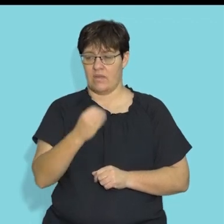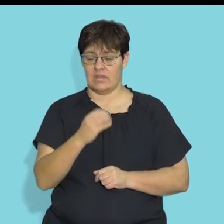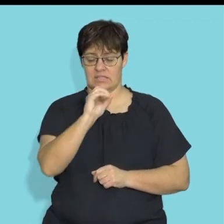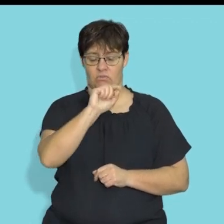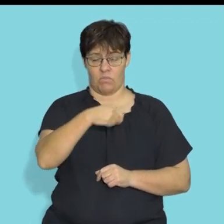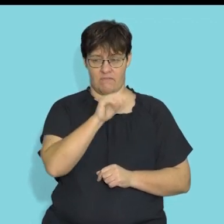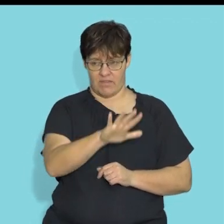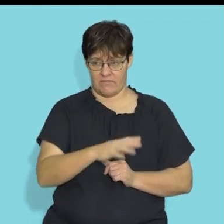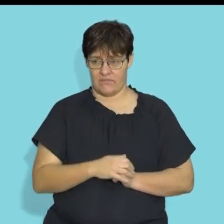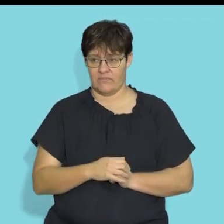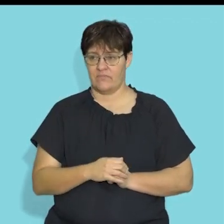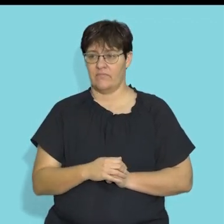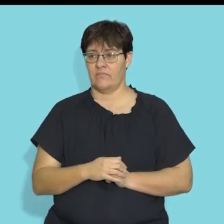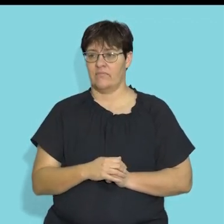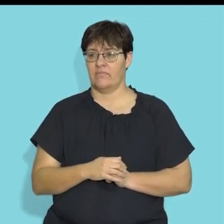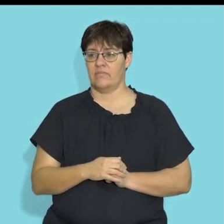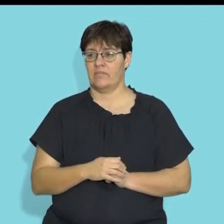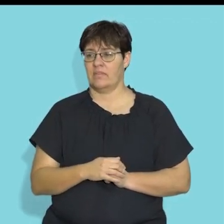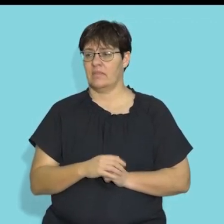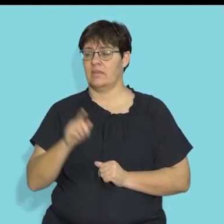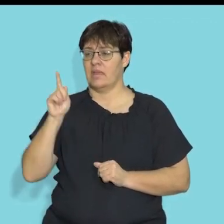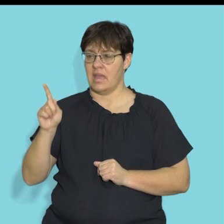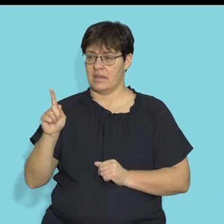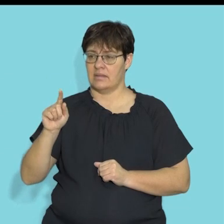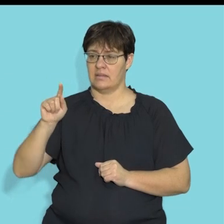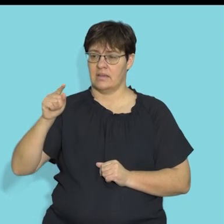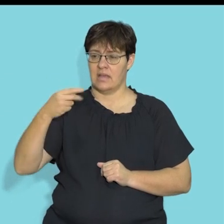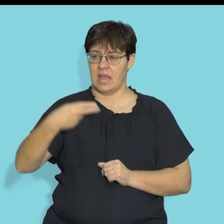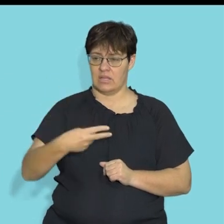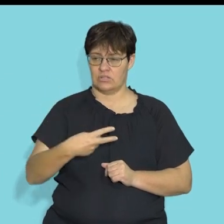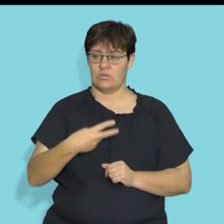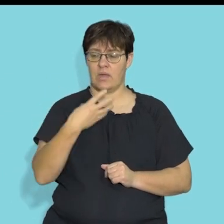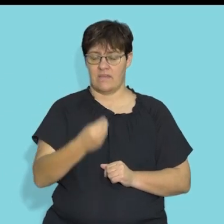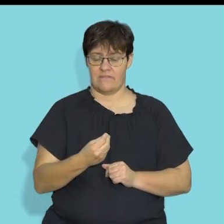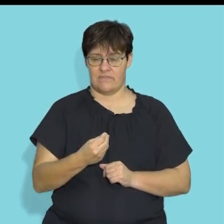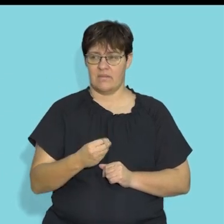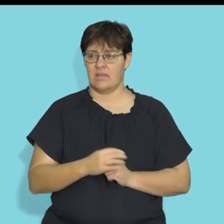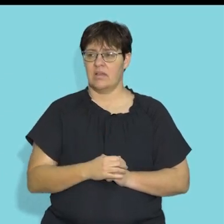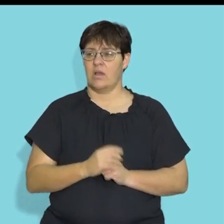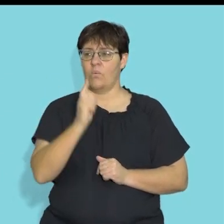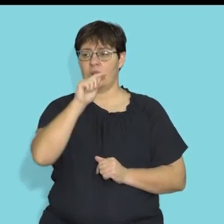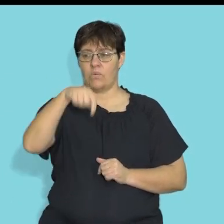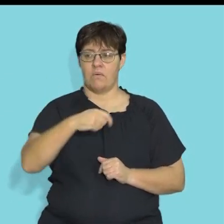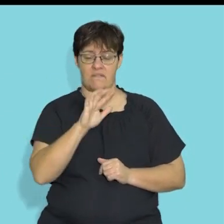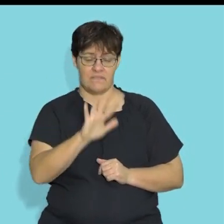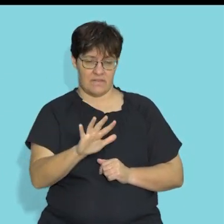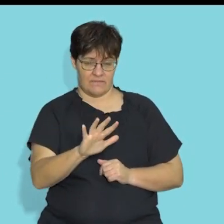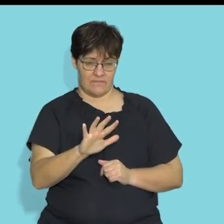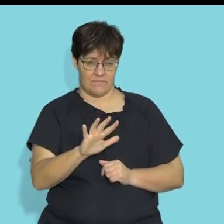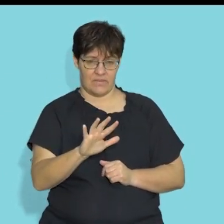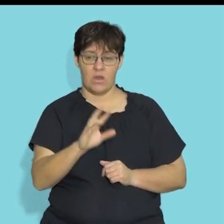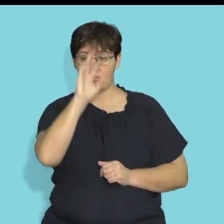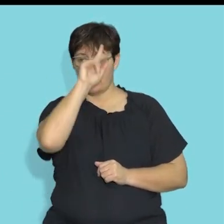have 0,5 mole per decimeters cubed, and for hydrogen we have